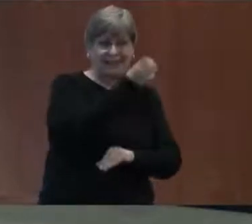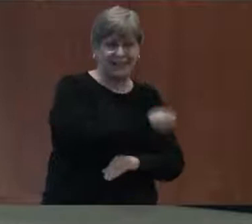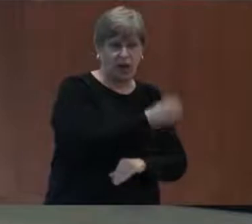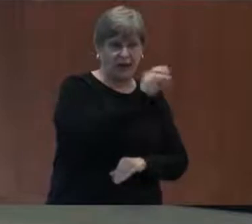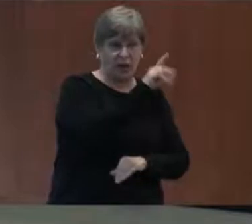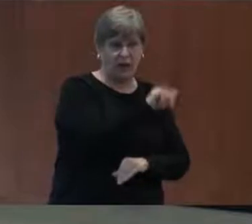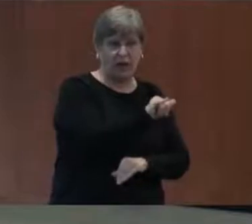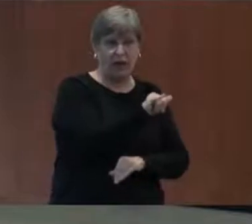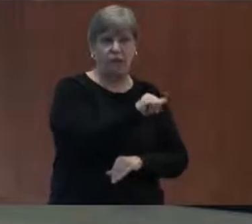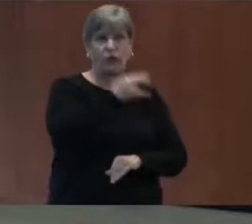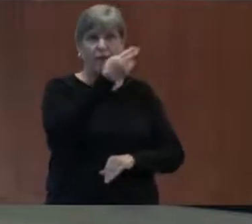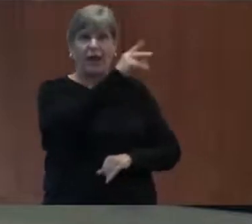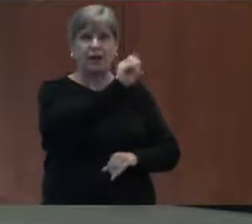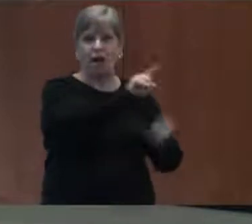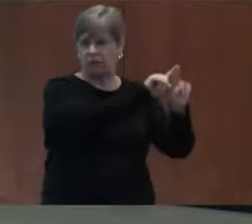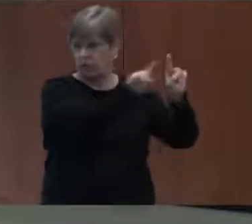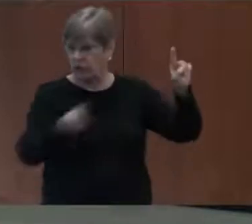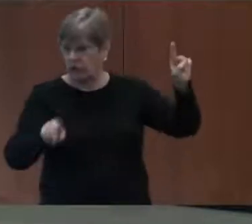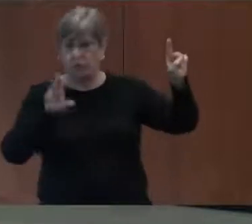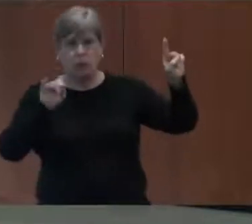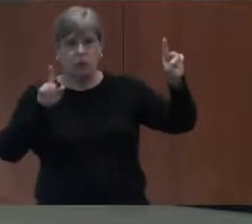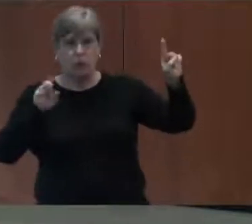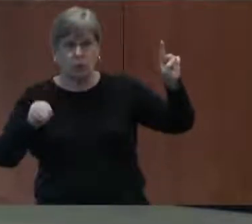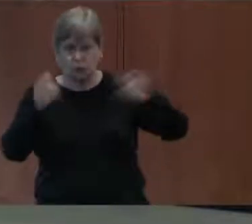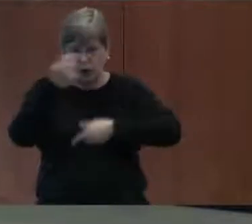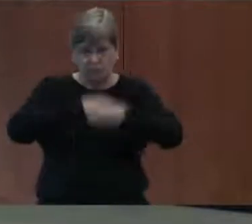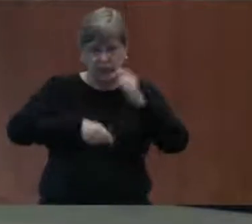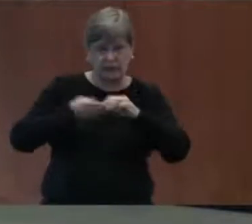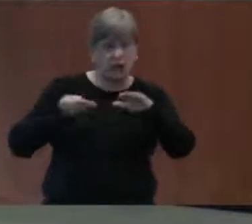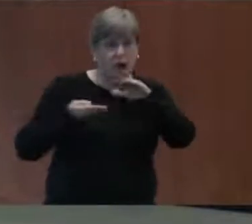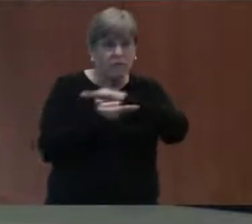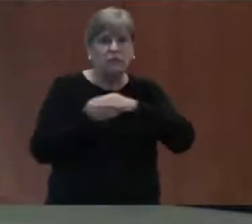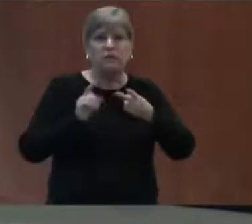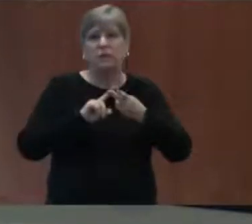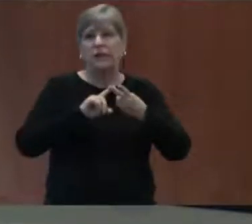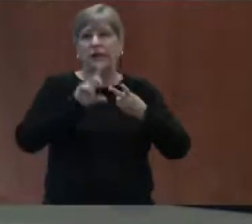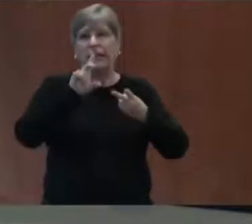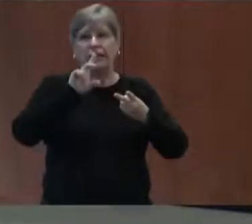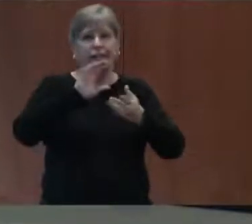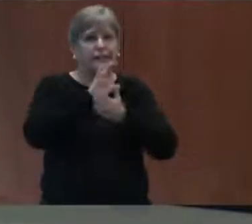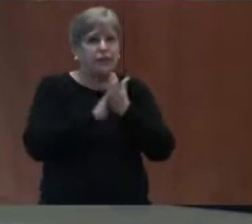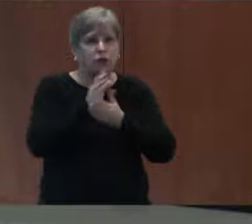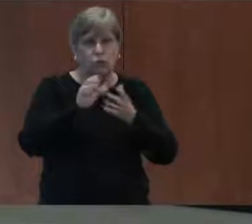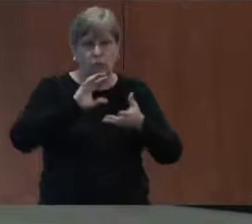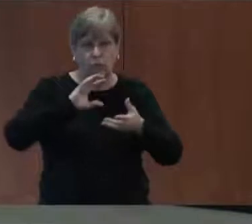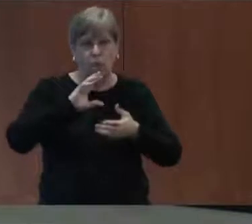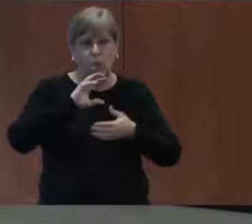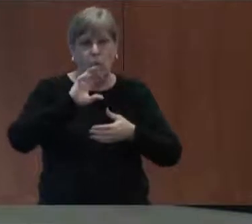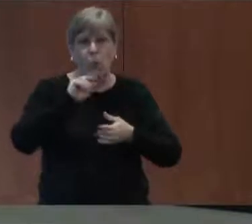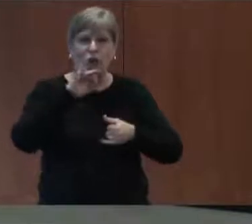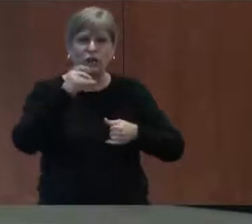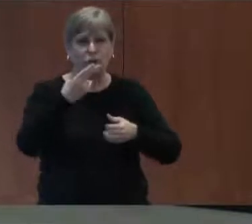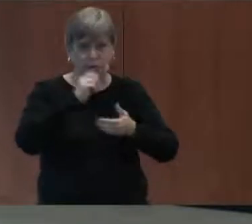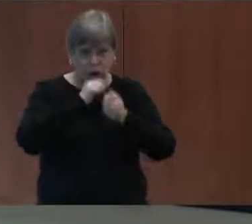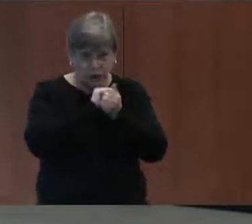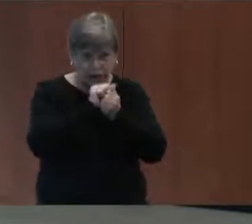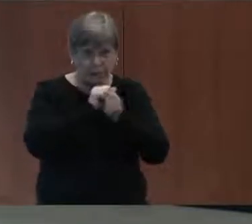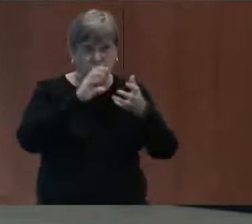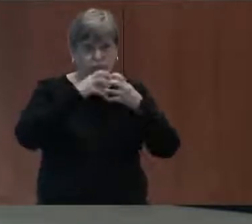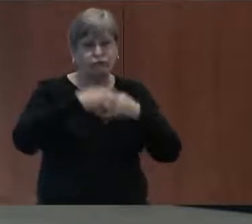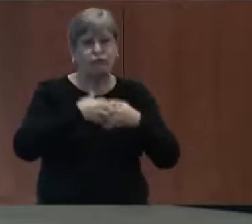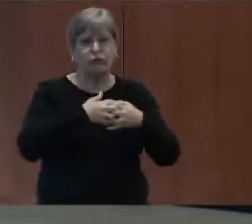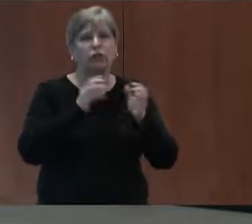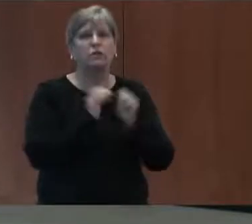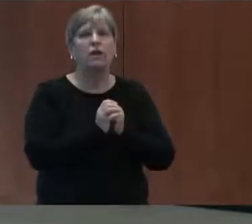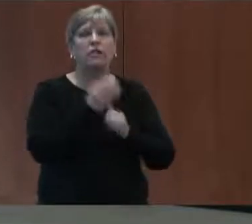the way down into Boonesboro, going in, replacing ovens, dishwashers, items of that nature, and items that really